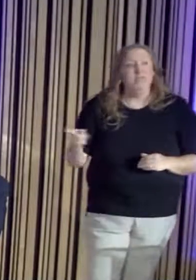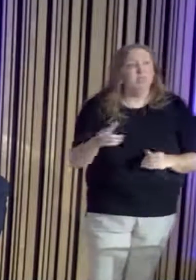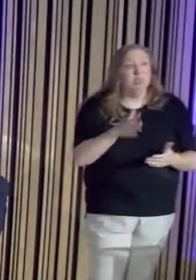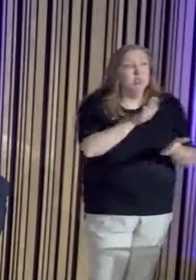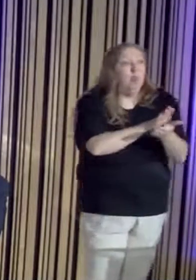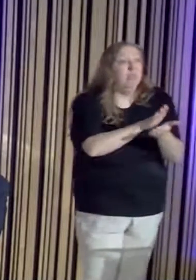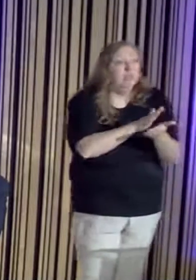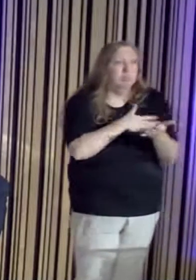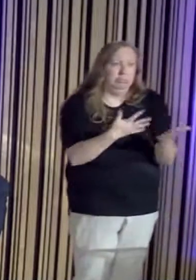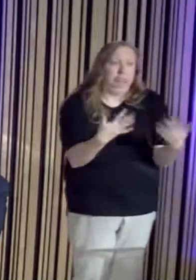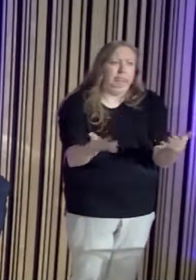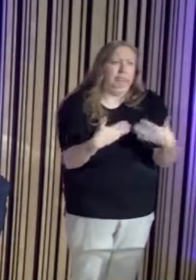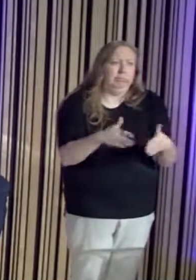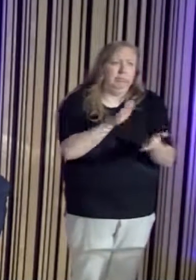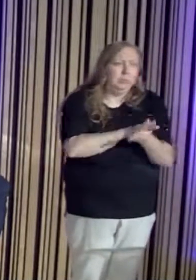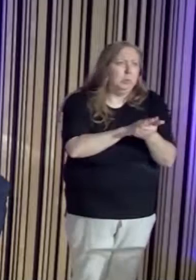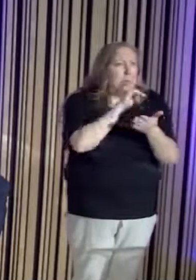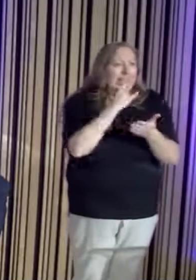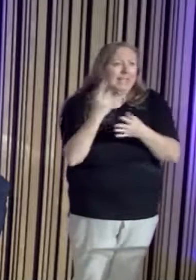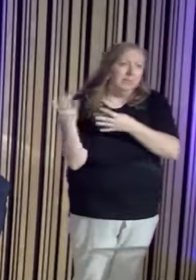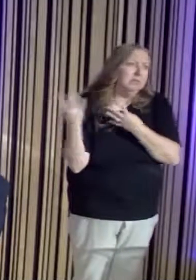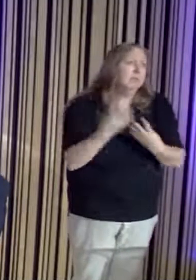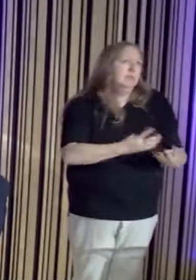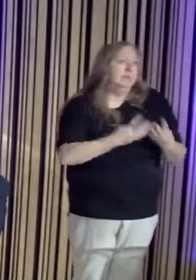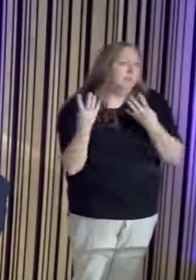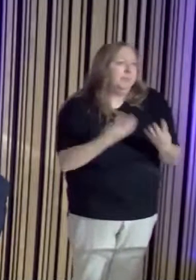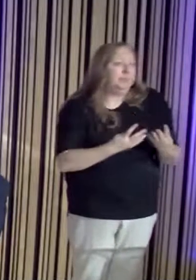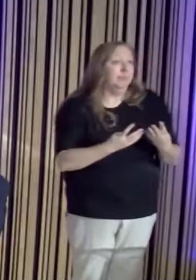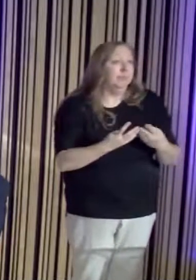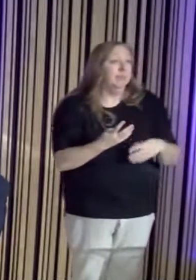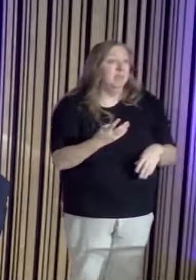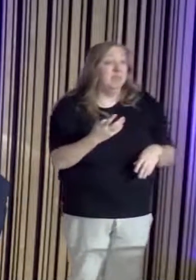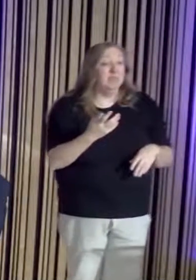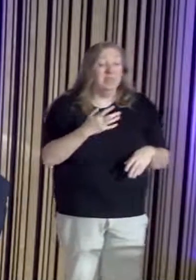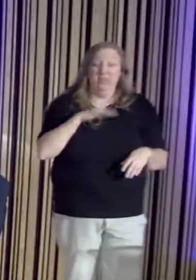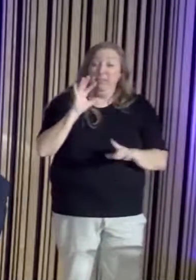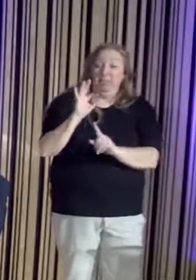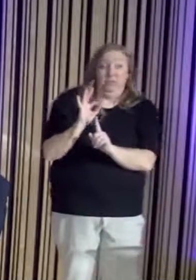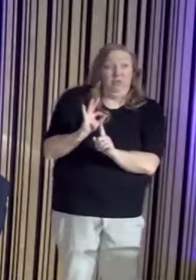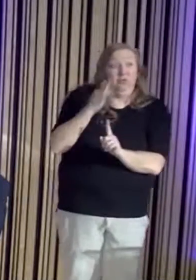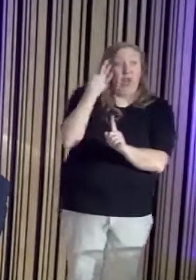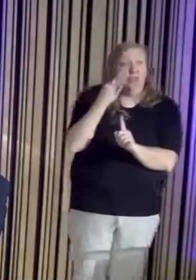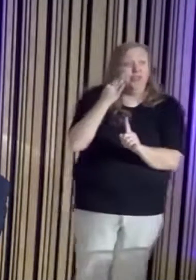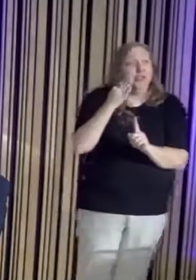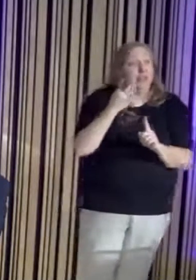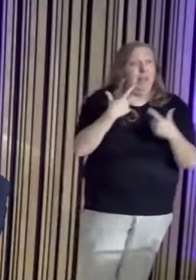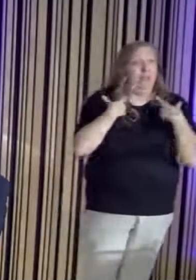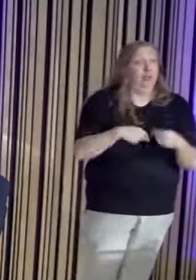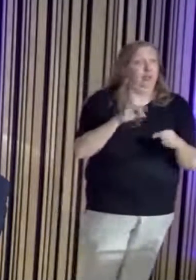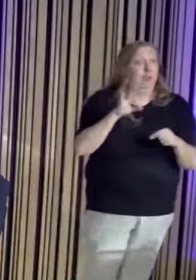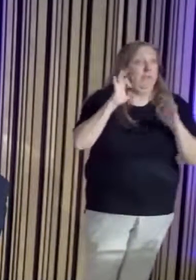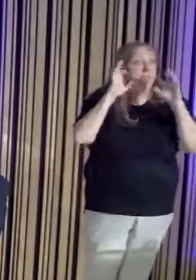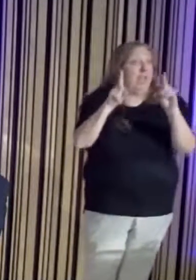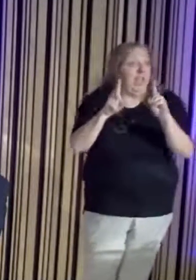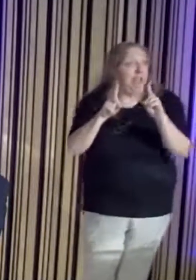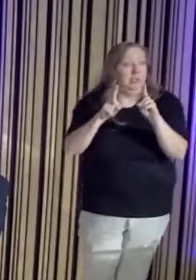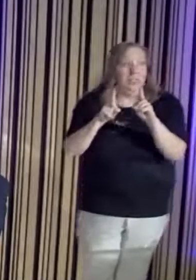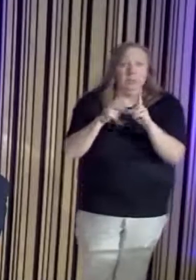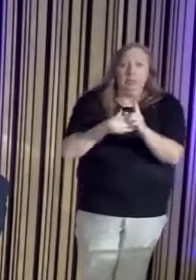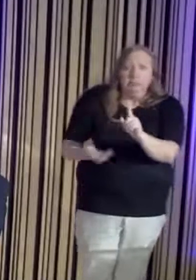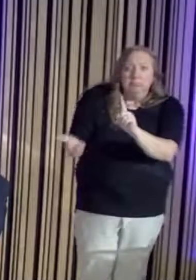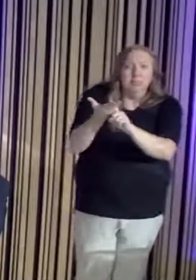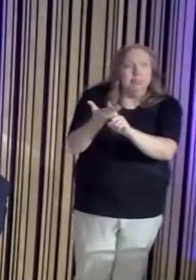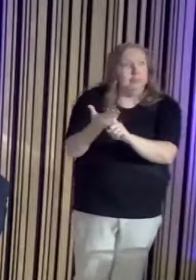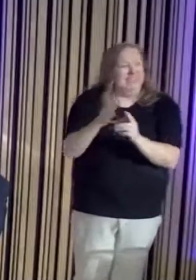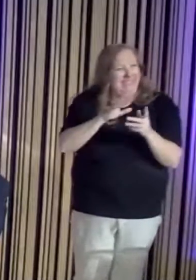kids, in the French speaking language. Education is not a question of translation. Education is a question